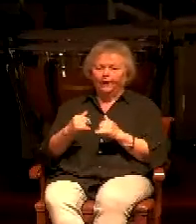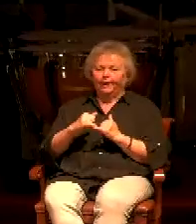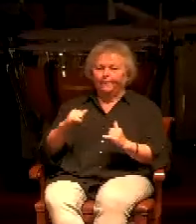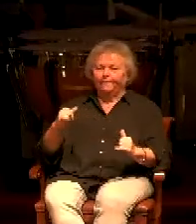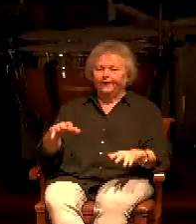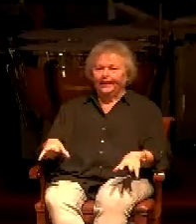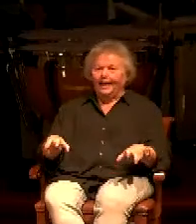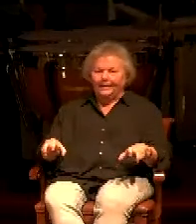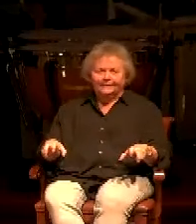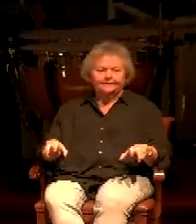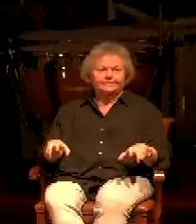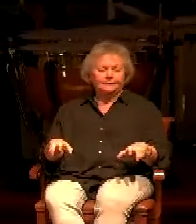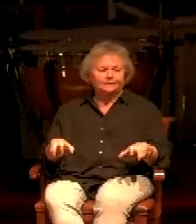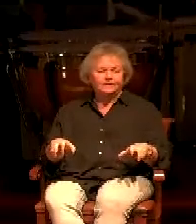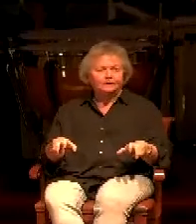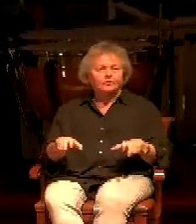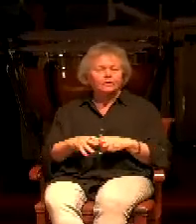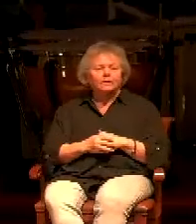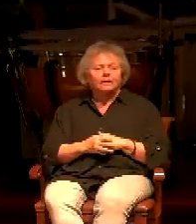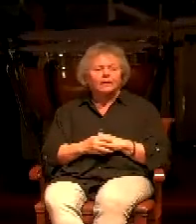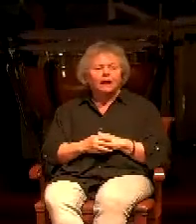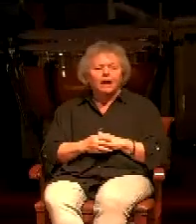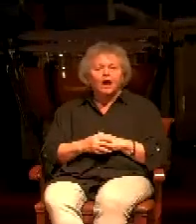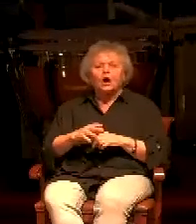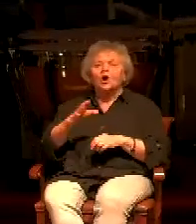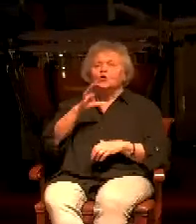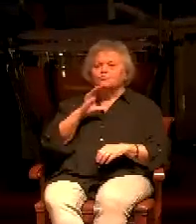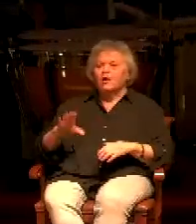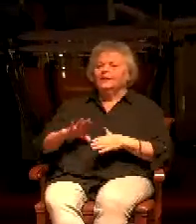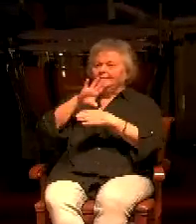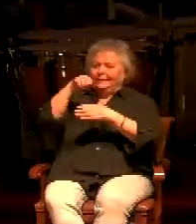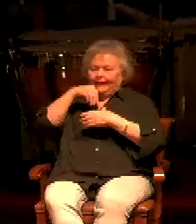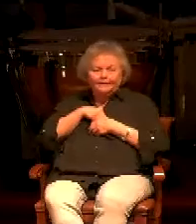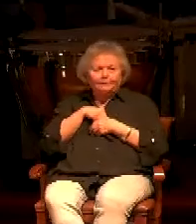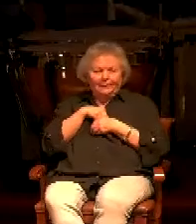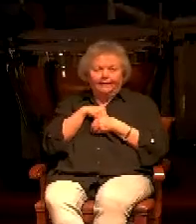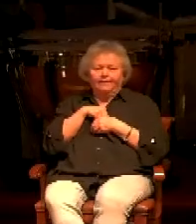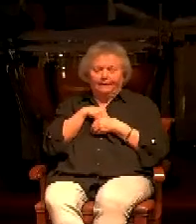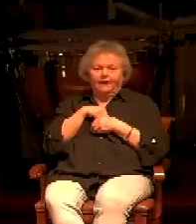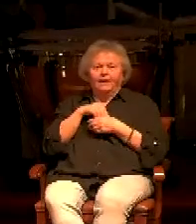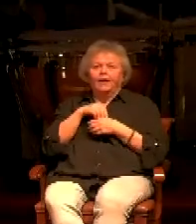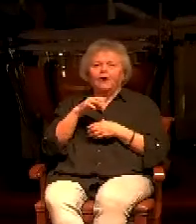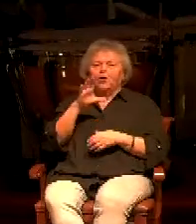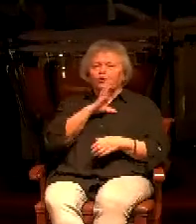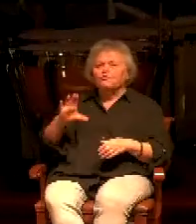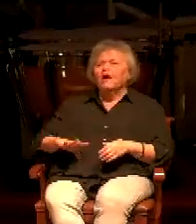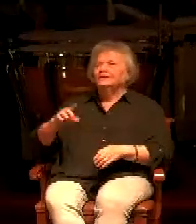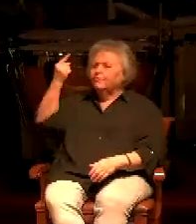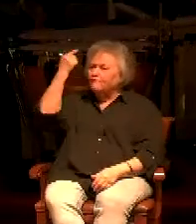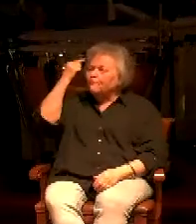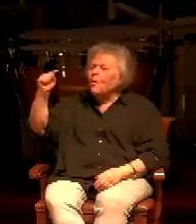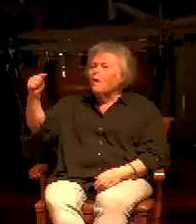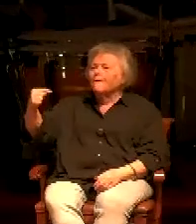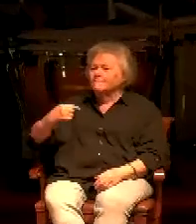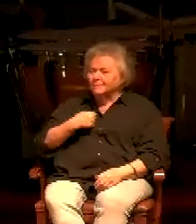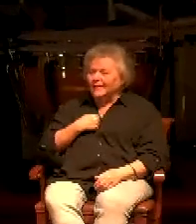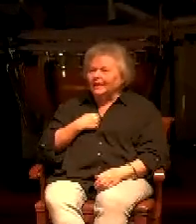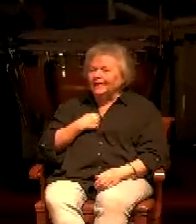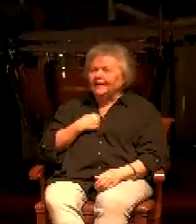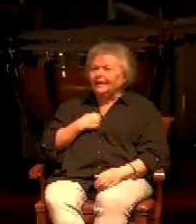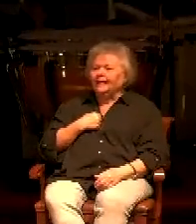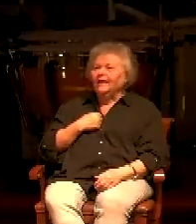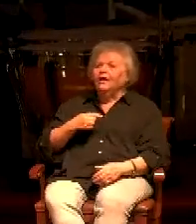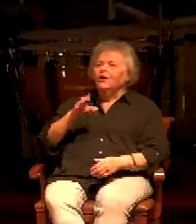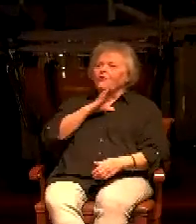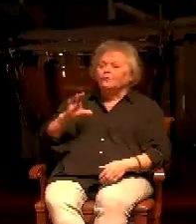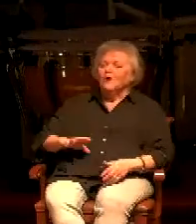broken and fallen and feeble in every direction, but Christ in me, Christ for me, Christ strengthening